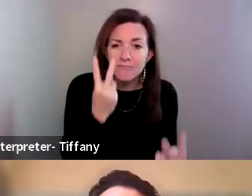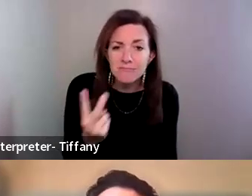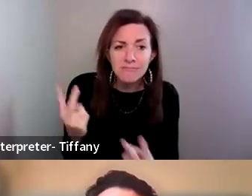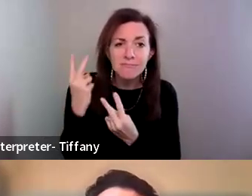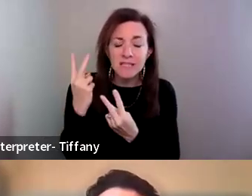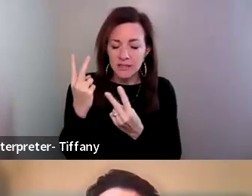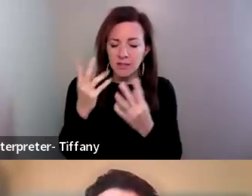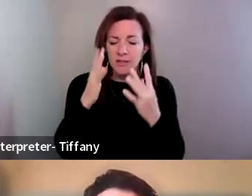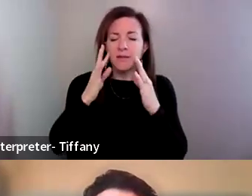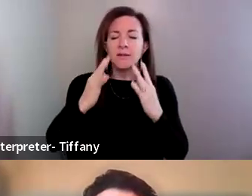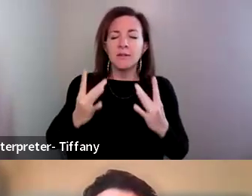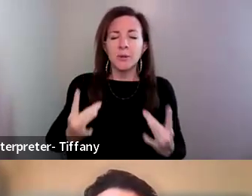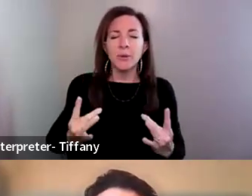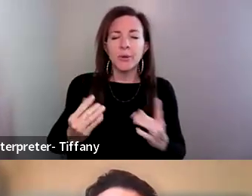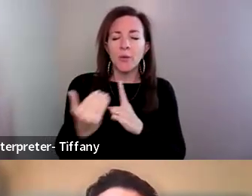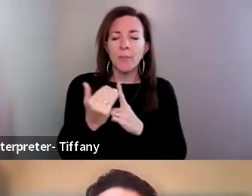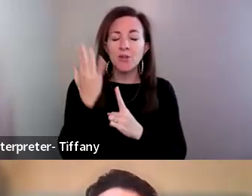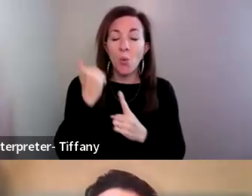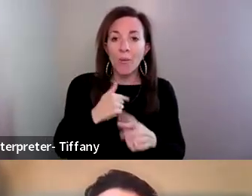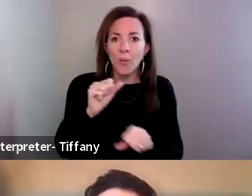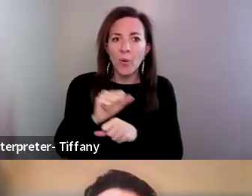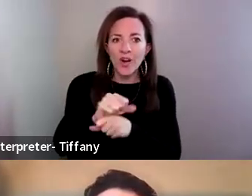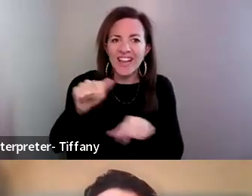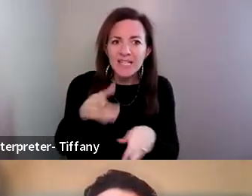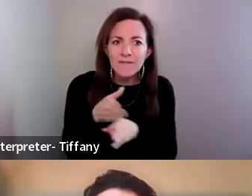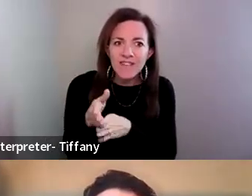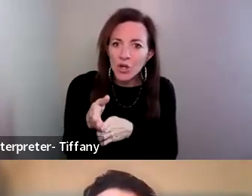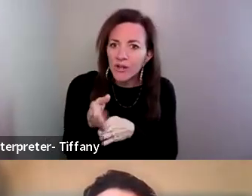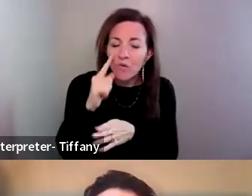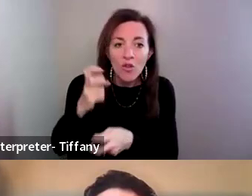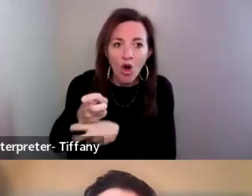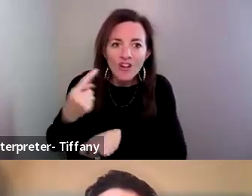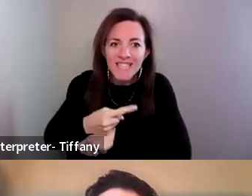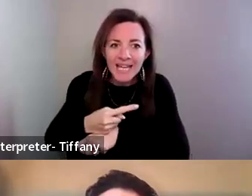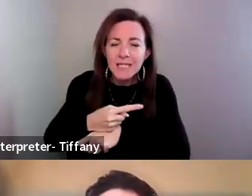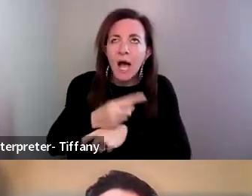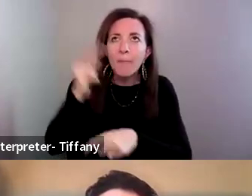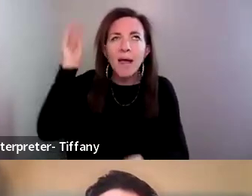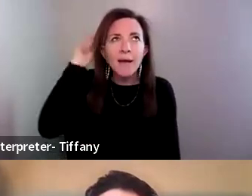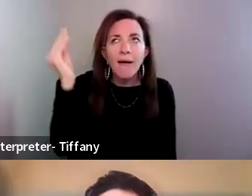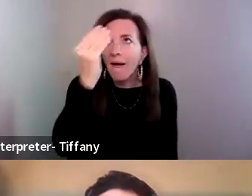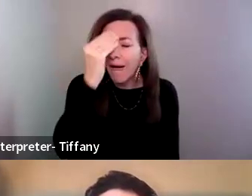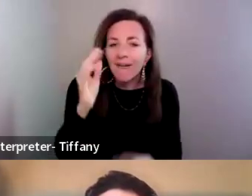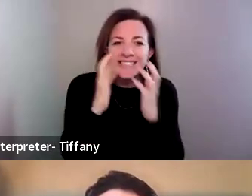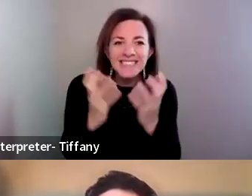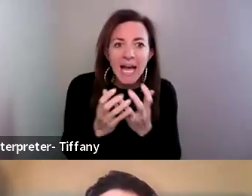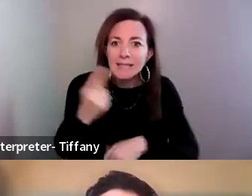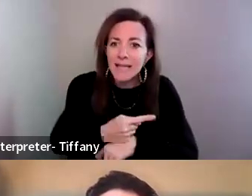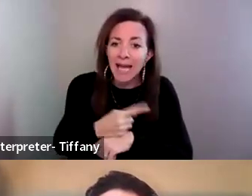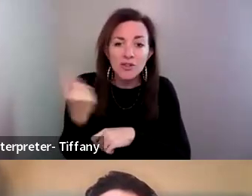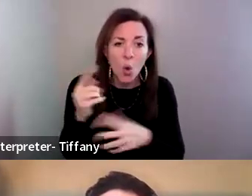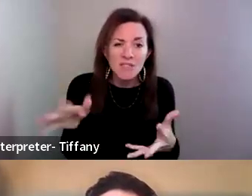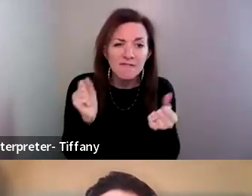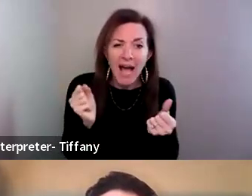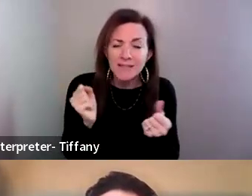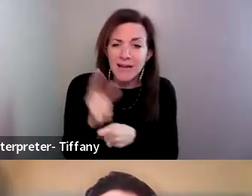center and reminds me why we're here. And it keeps me going on the days that are hard. I think about Santa Day and it flies by every year. The next